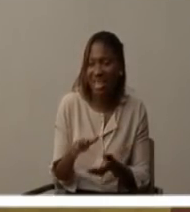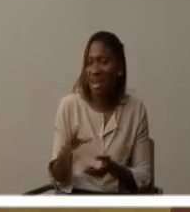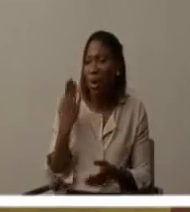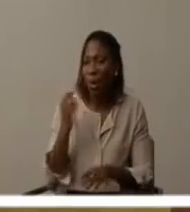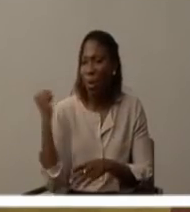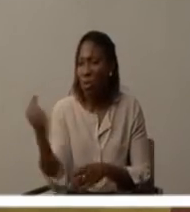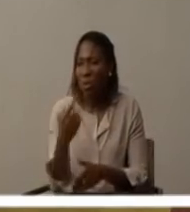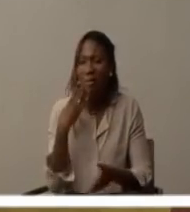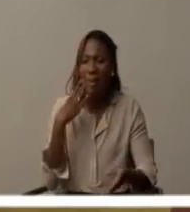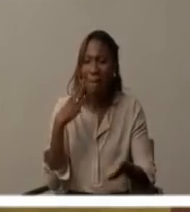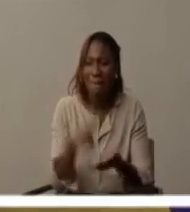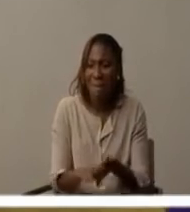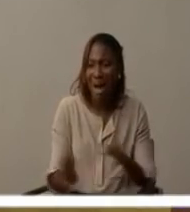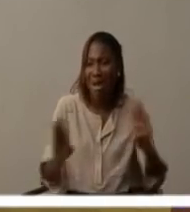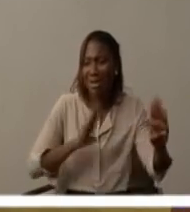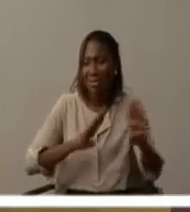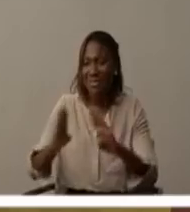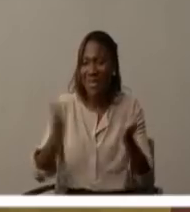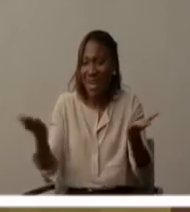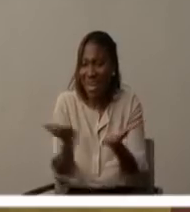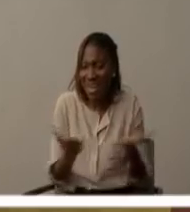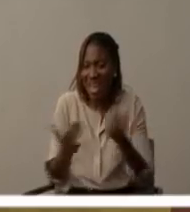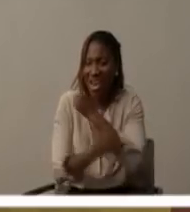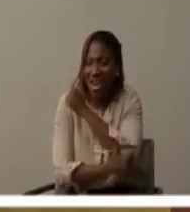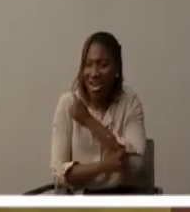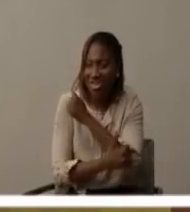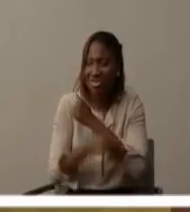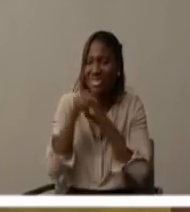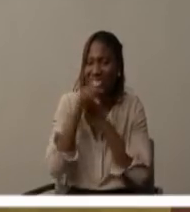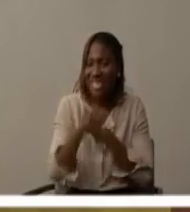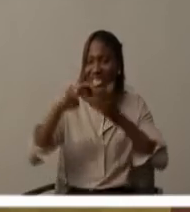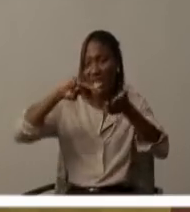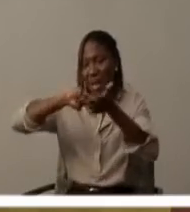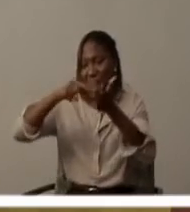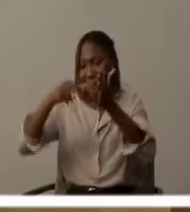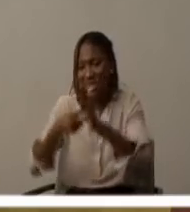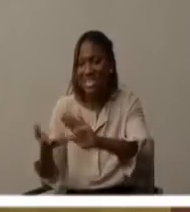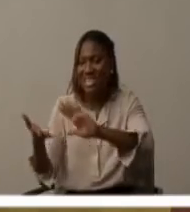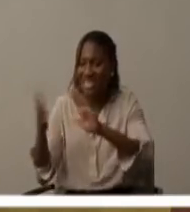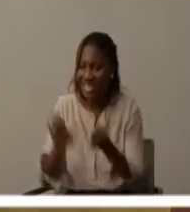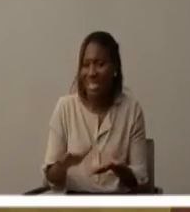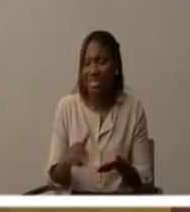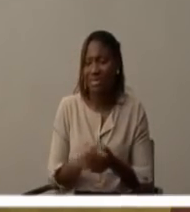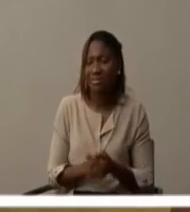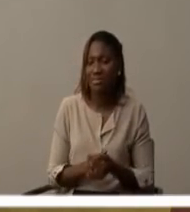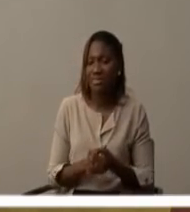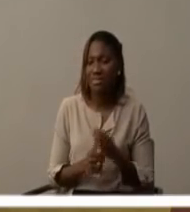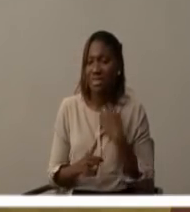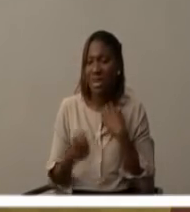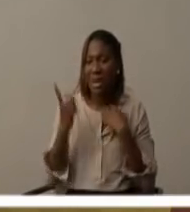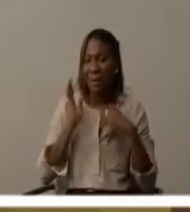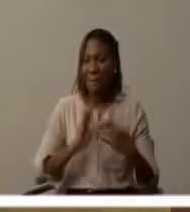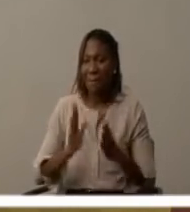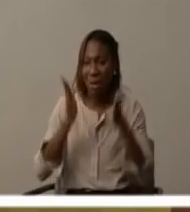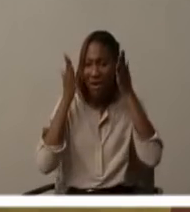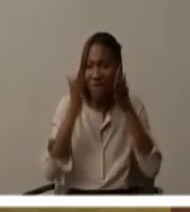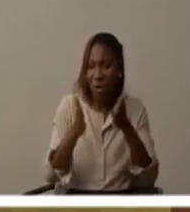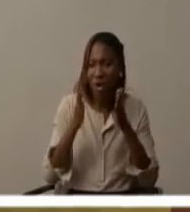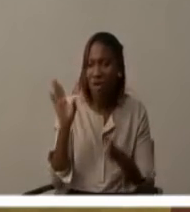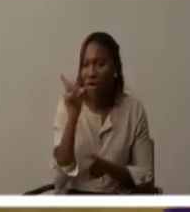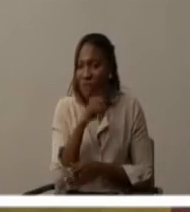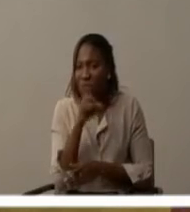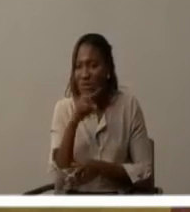been creating in this country, where we have taken freedom and moved it to license and made it into a God so that no one can touch